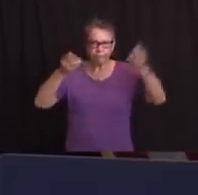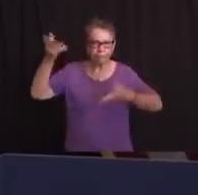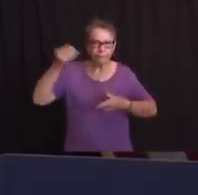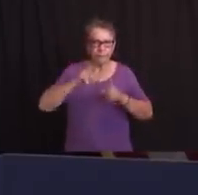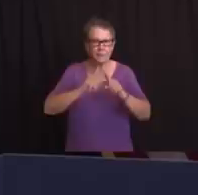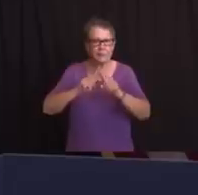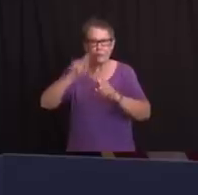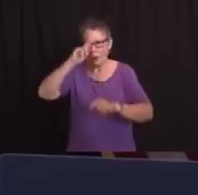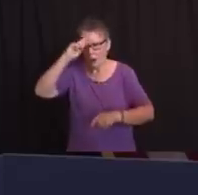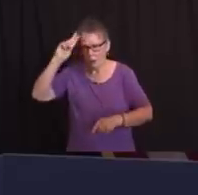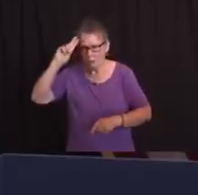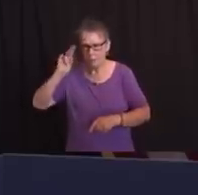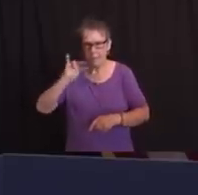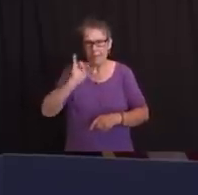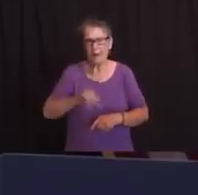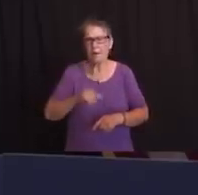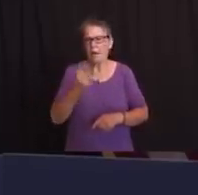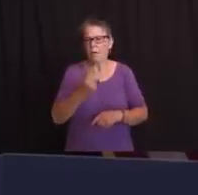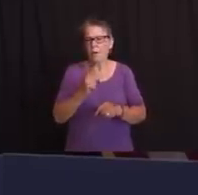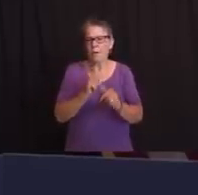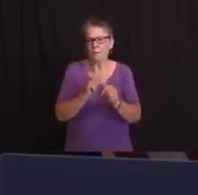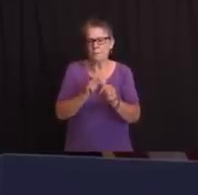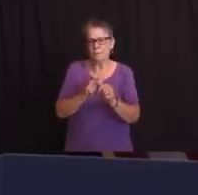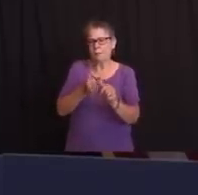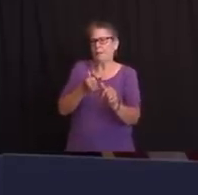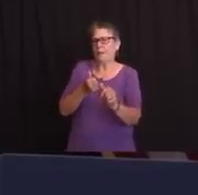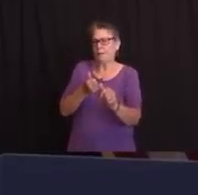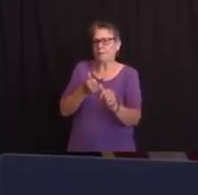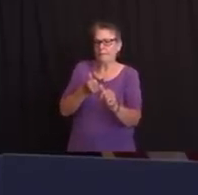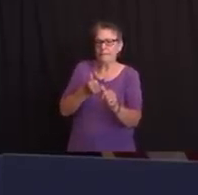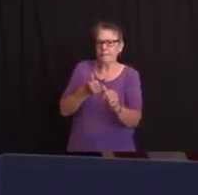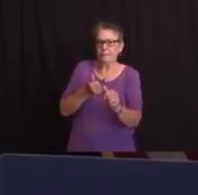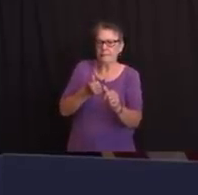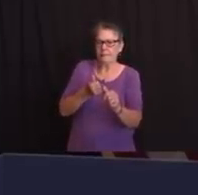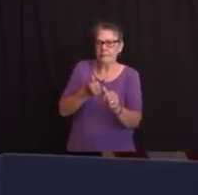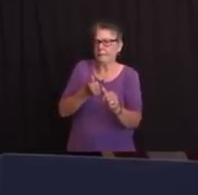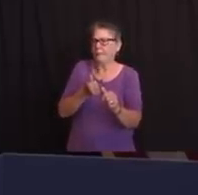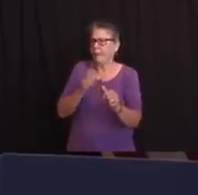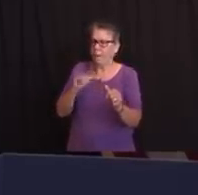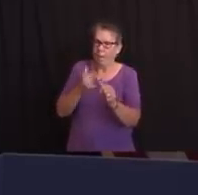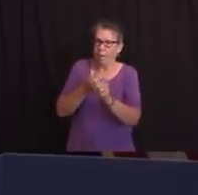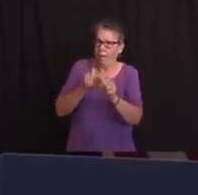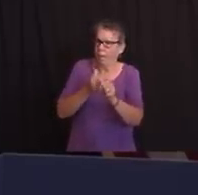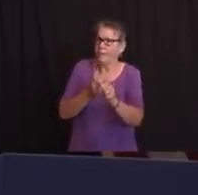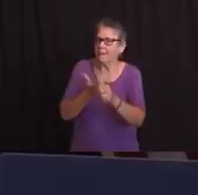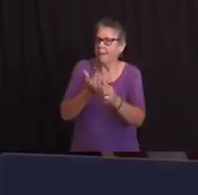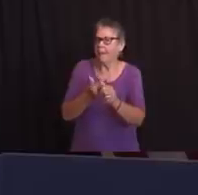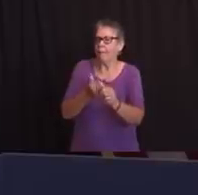up, it's going to be really important to monitor the impact on deaths. But so far,